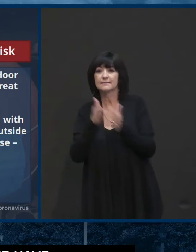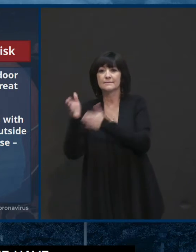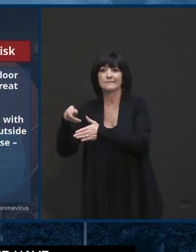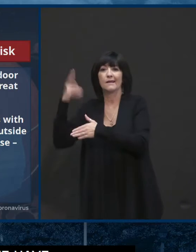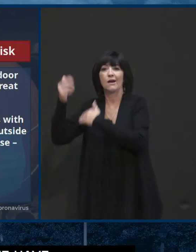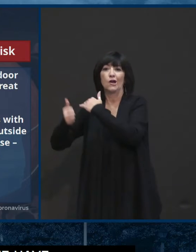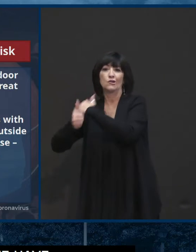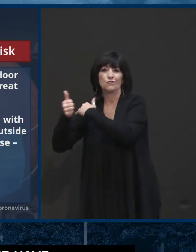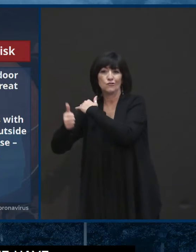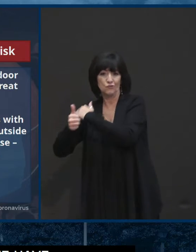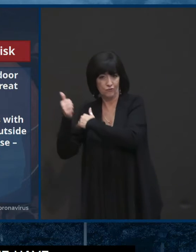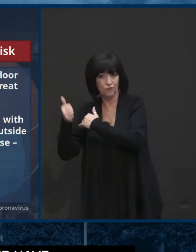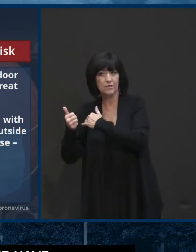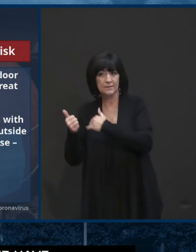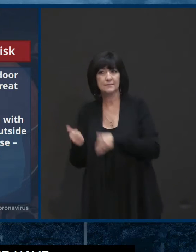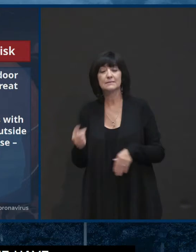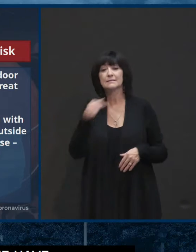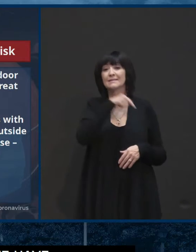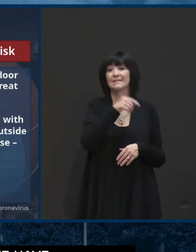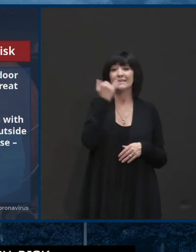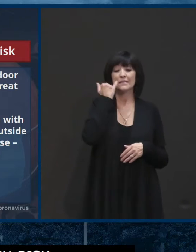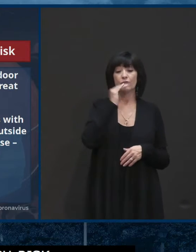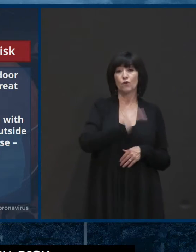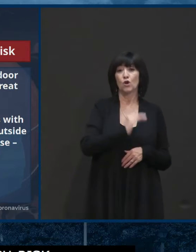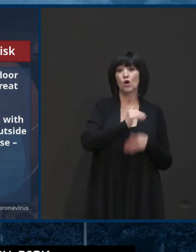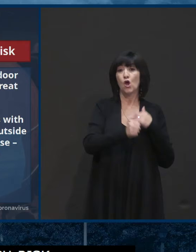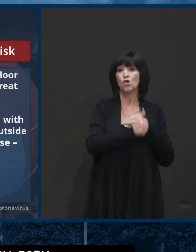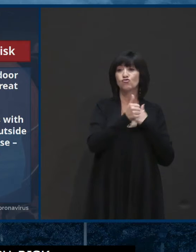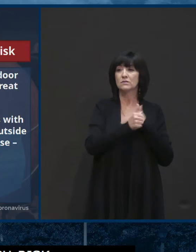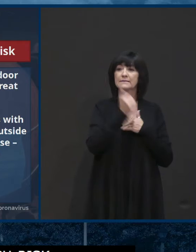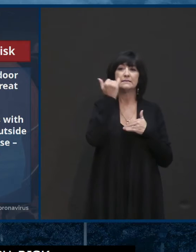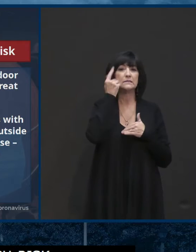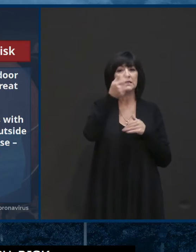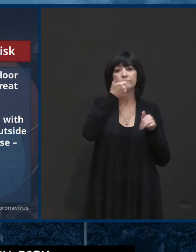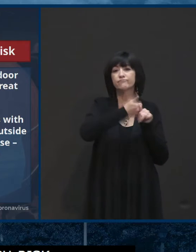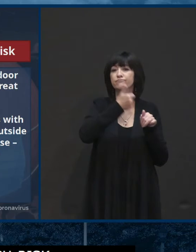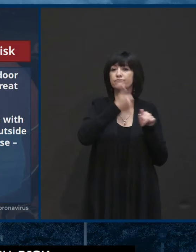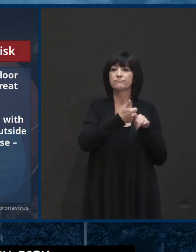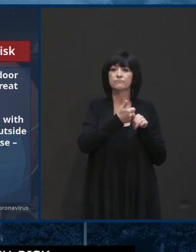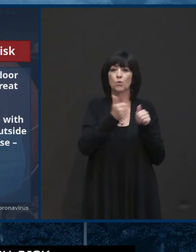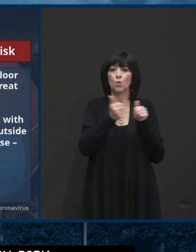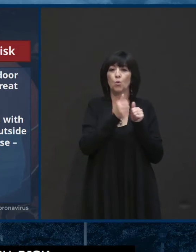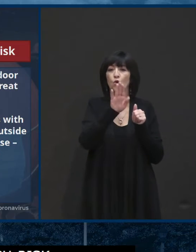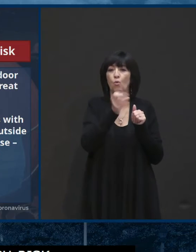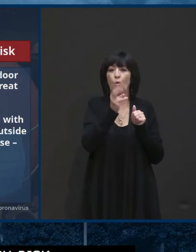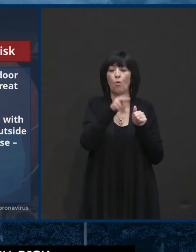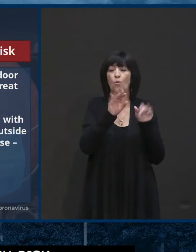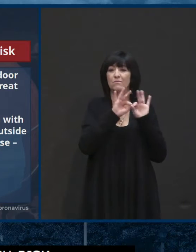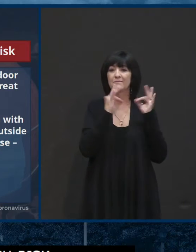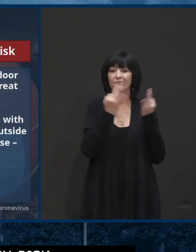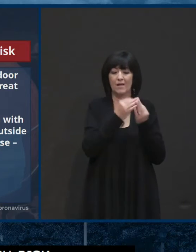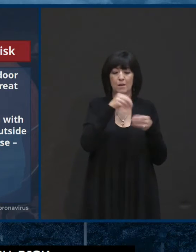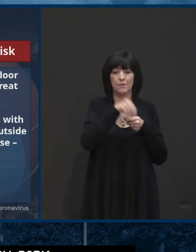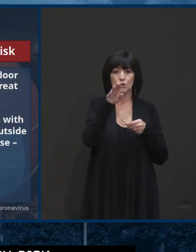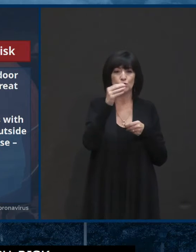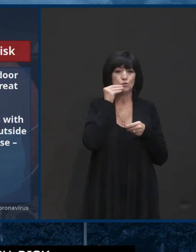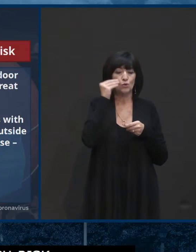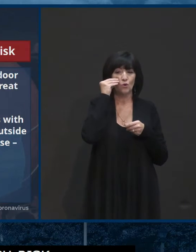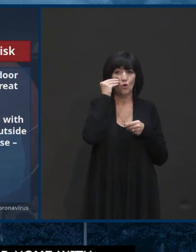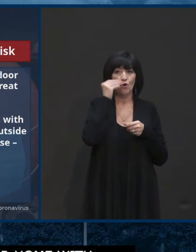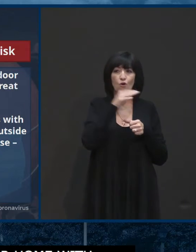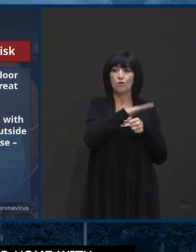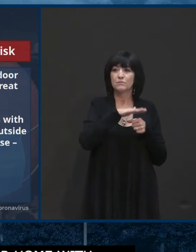are happening in your home with your household, but there's a number of things that you can do for fun. Moderate risk